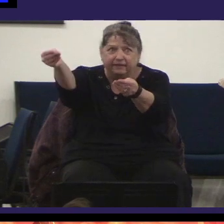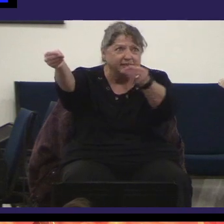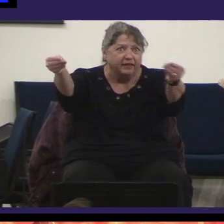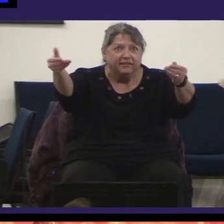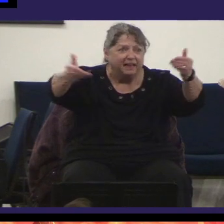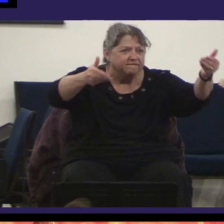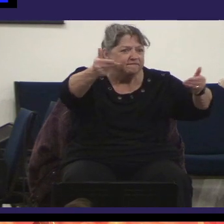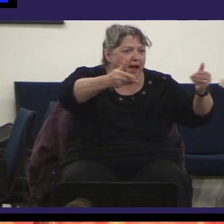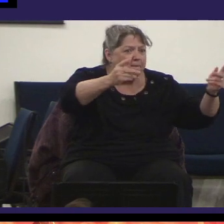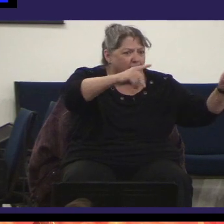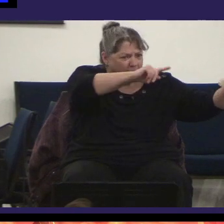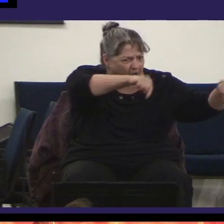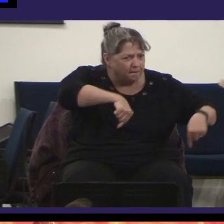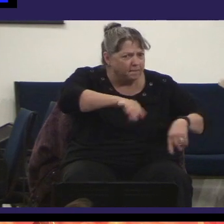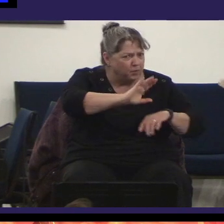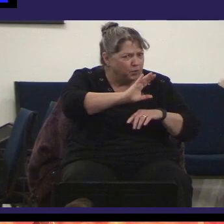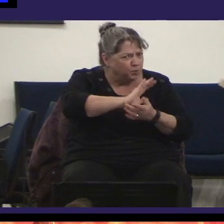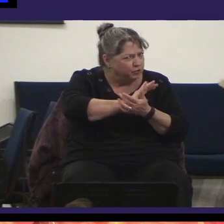that